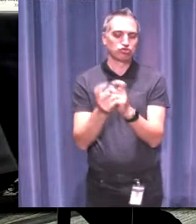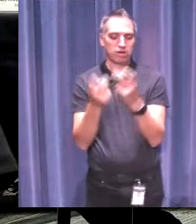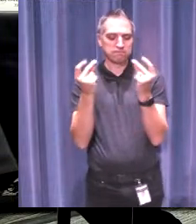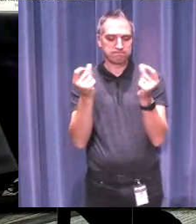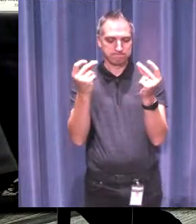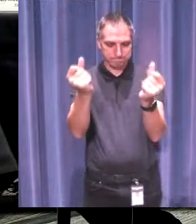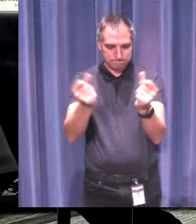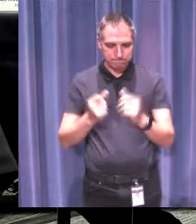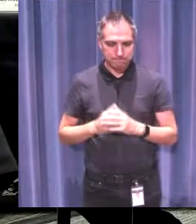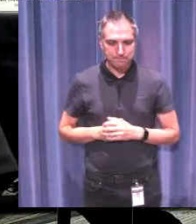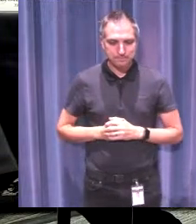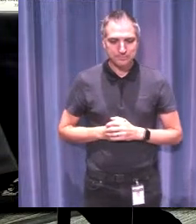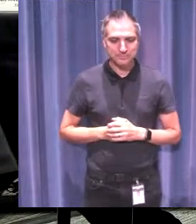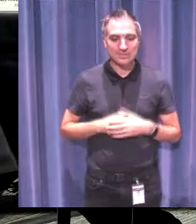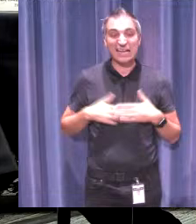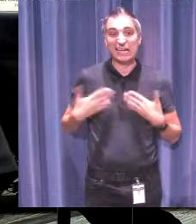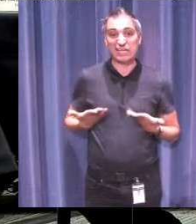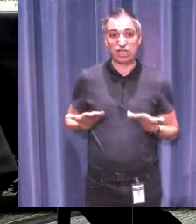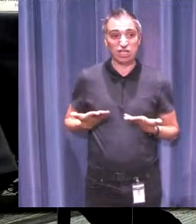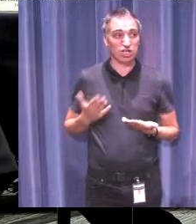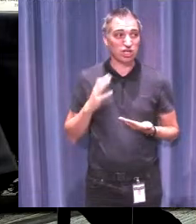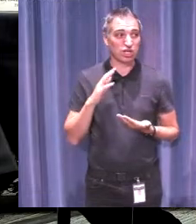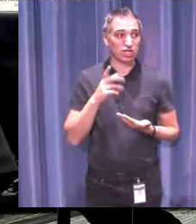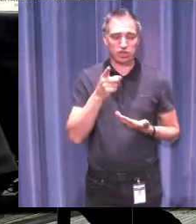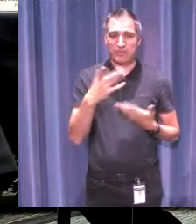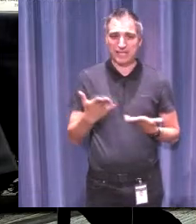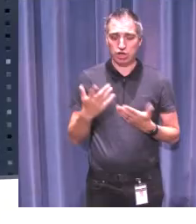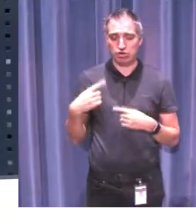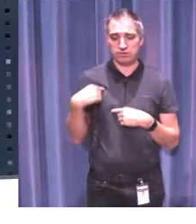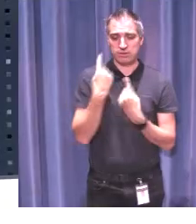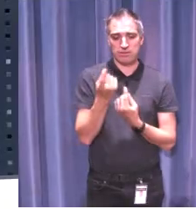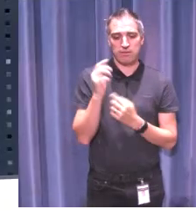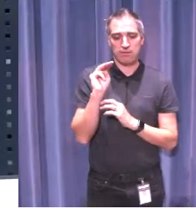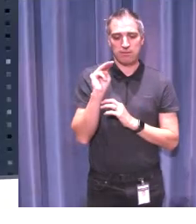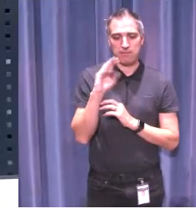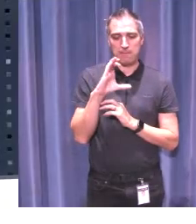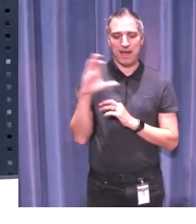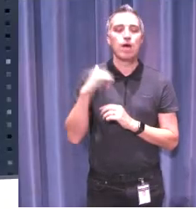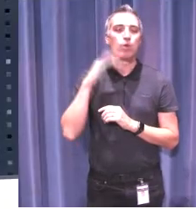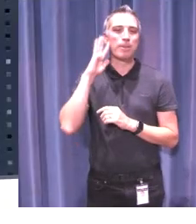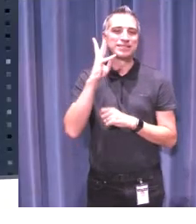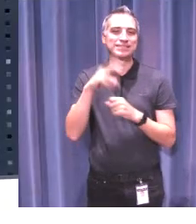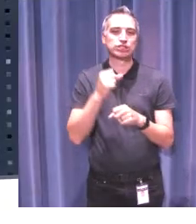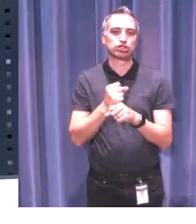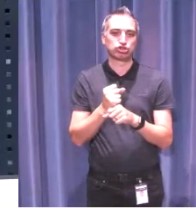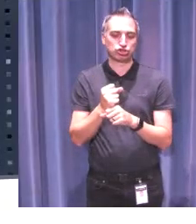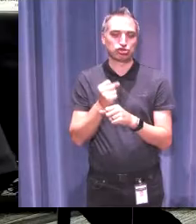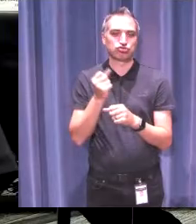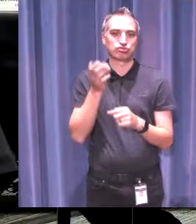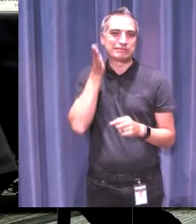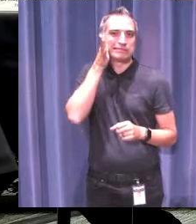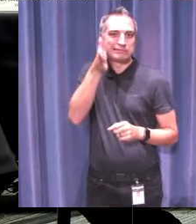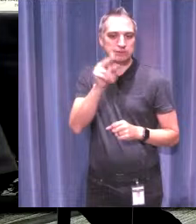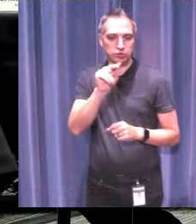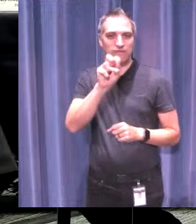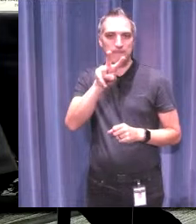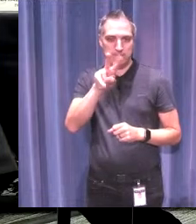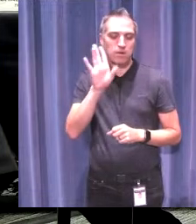been here how long now at Mott? It'll be 6 years in November. 6 years. Mm-hmm. Talk to me a little bit about,